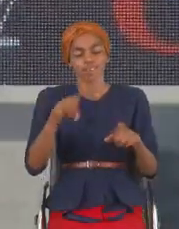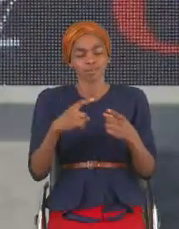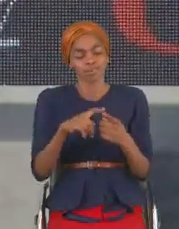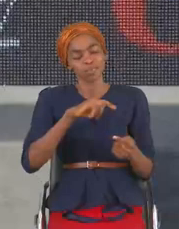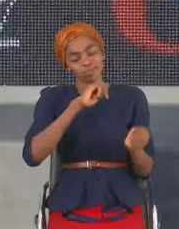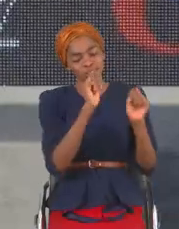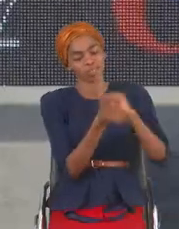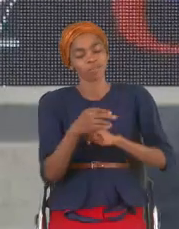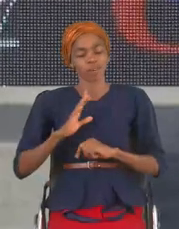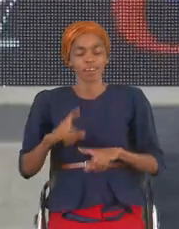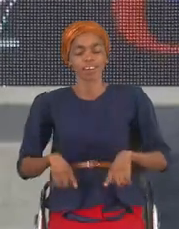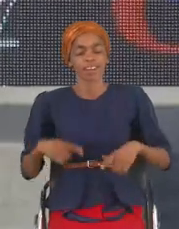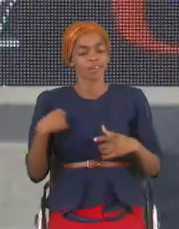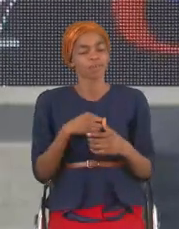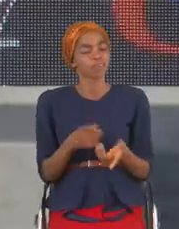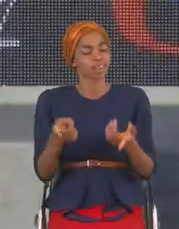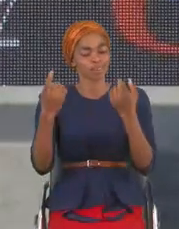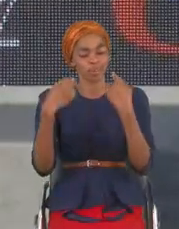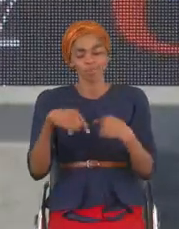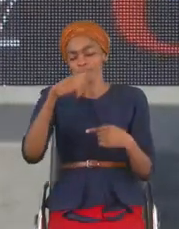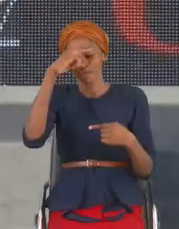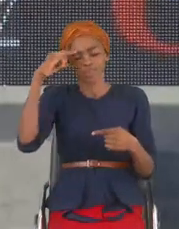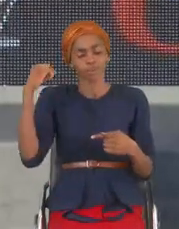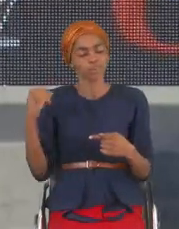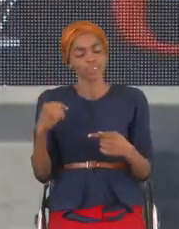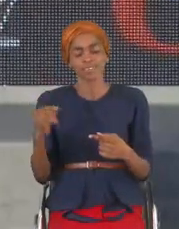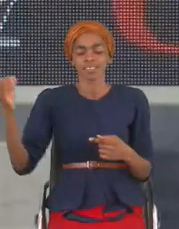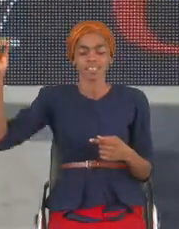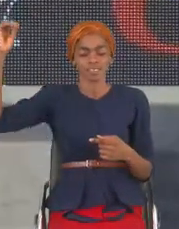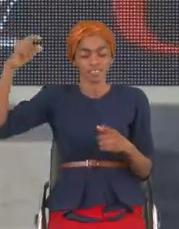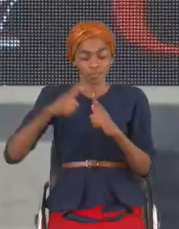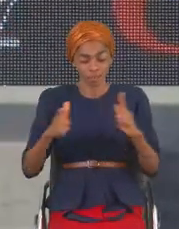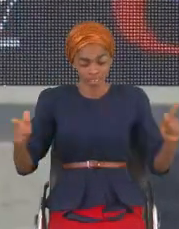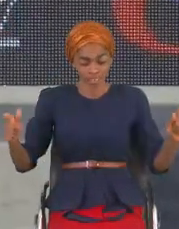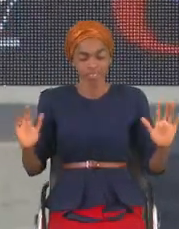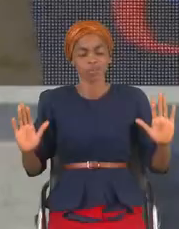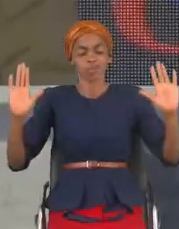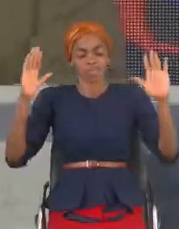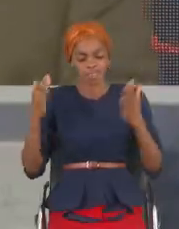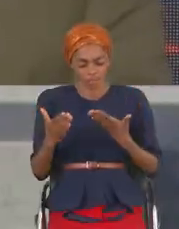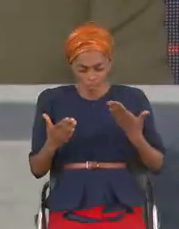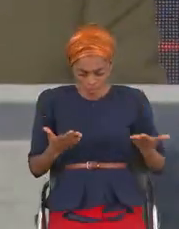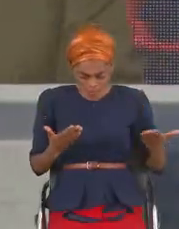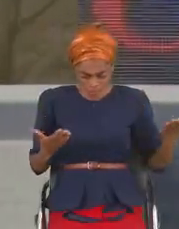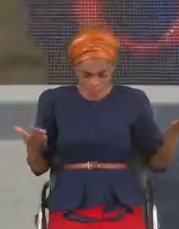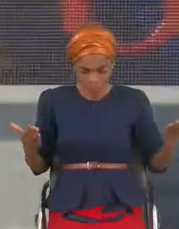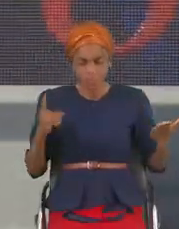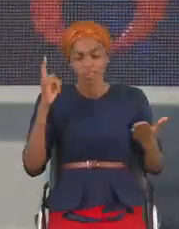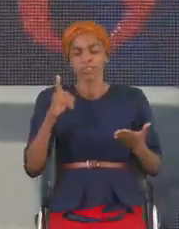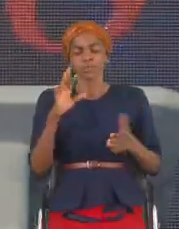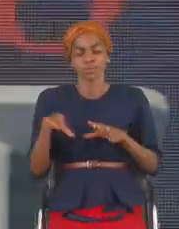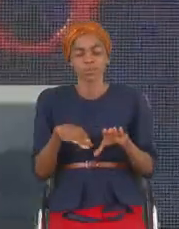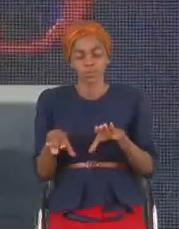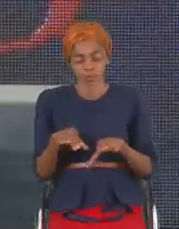our lives. We come because great, wonderful, mighty things you are going to